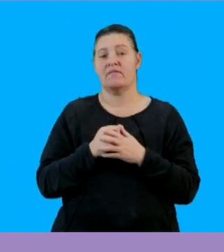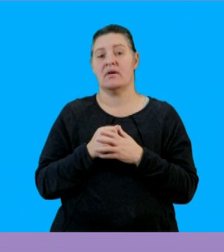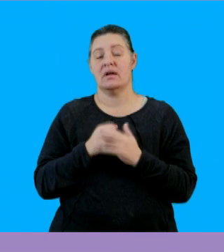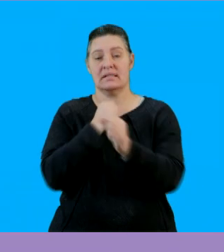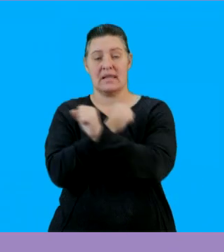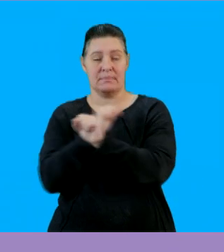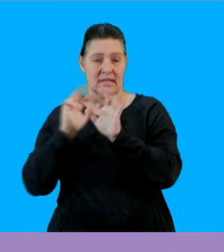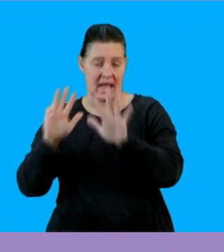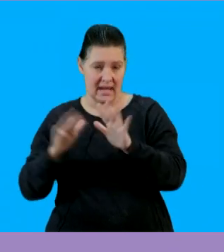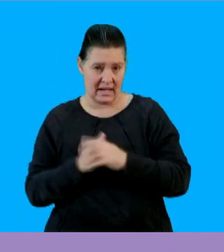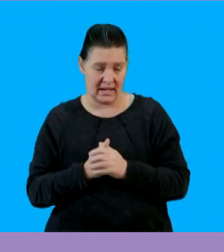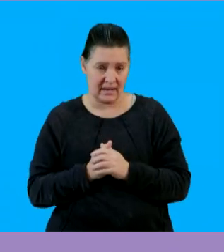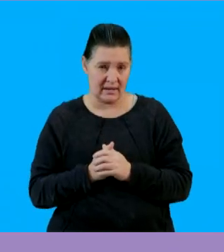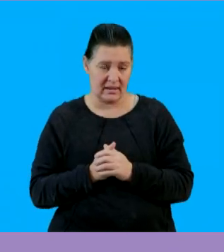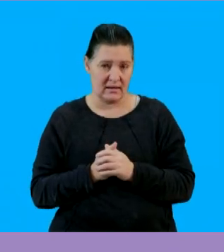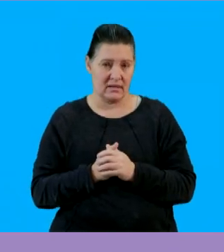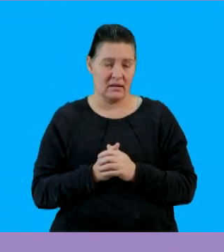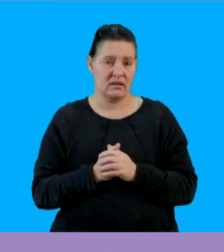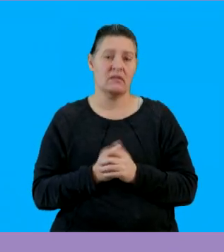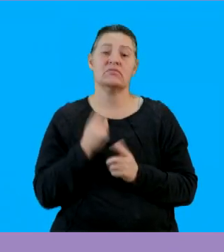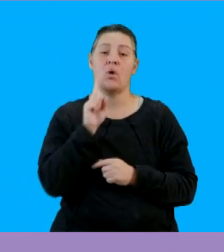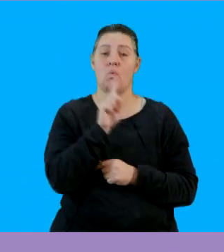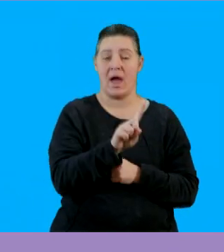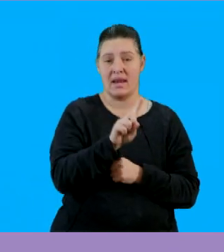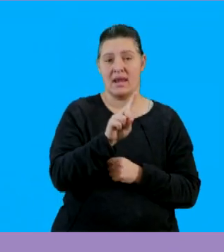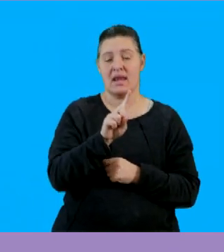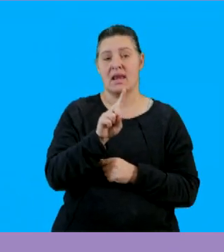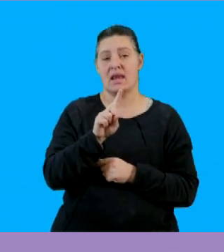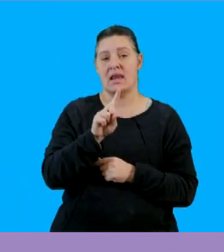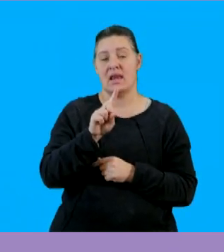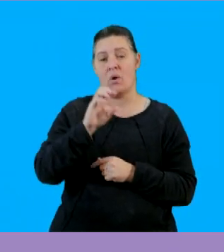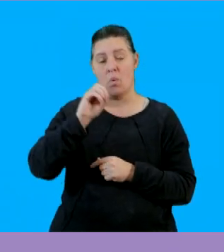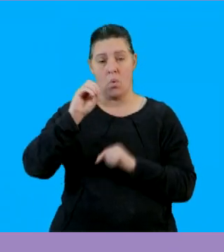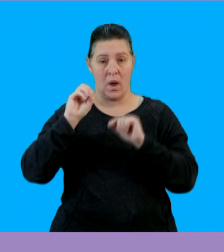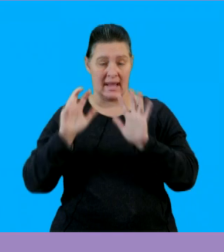12 multiplied by 9. Now 12 multiplied by 9 is